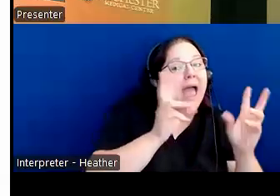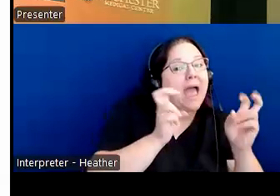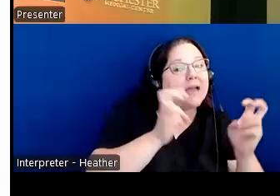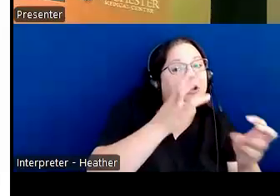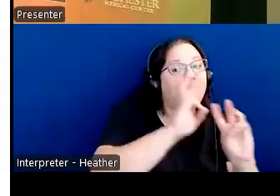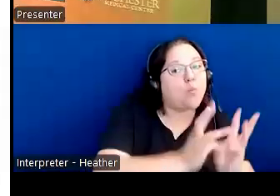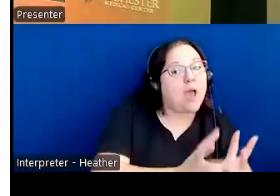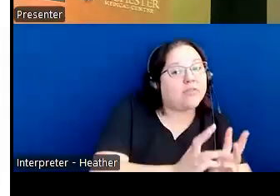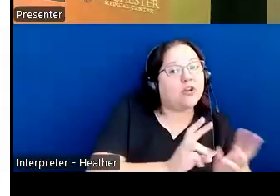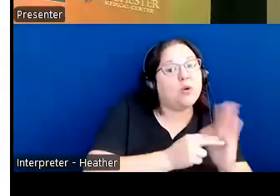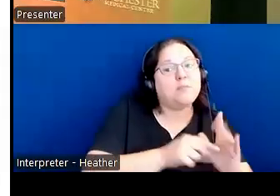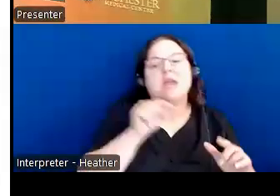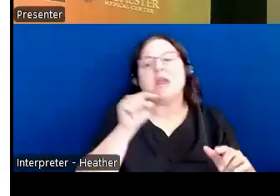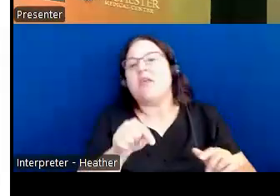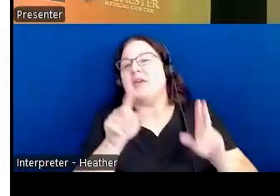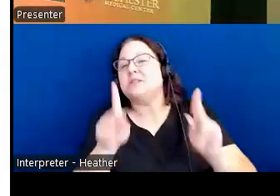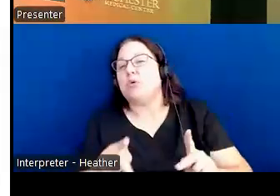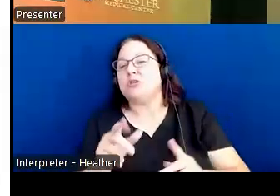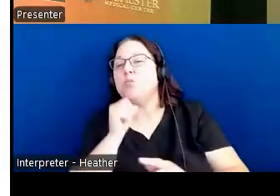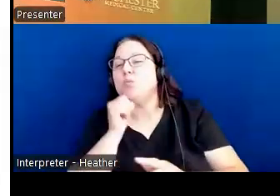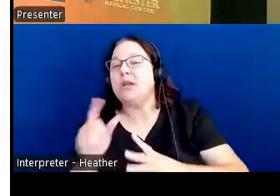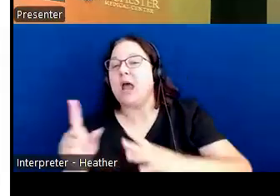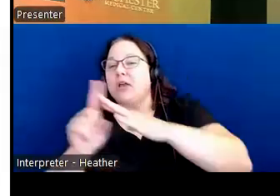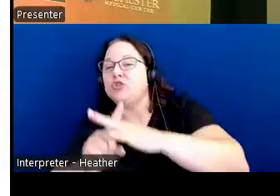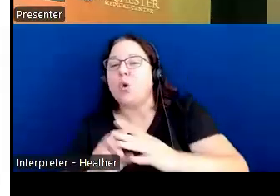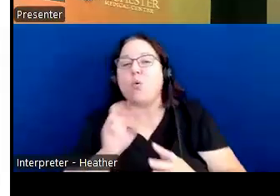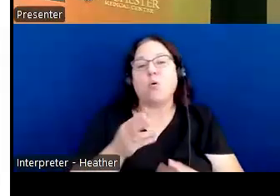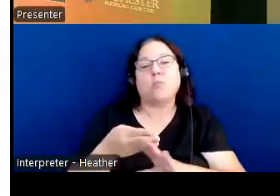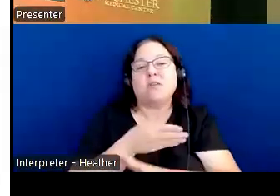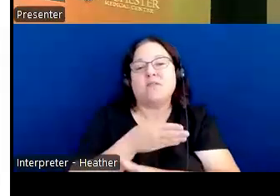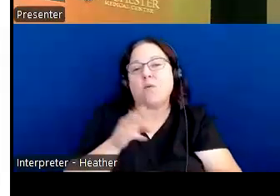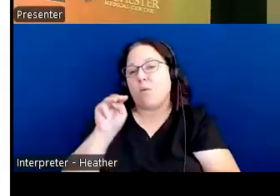hours beforehand or in the 4 hours before the typical methadone dosing window.